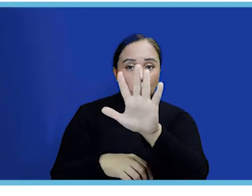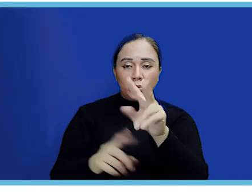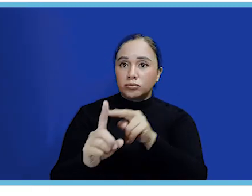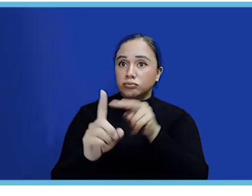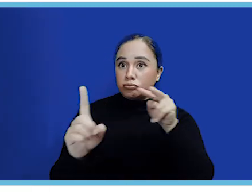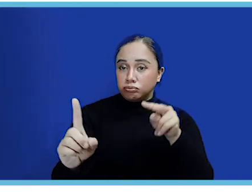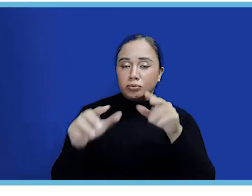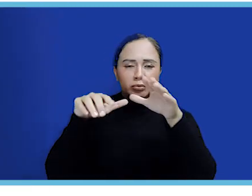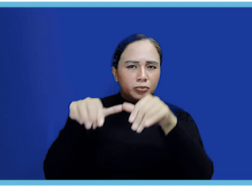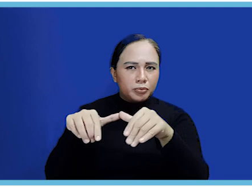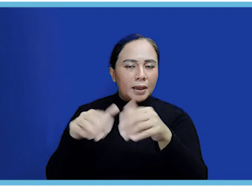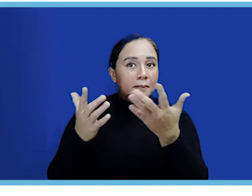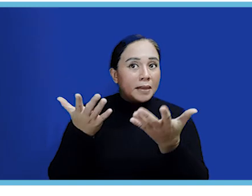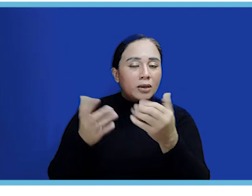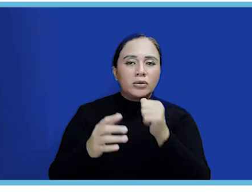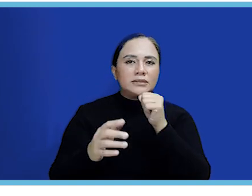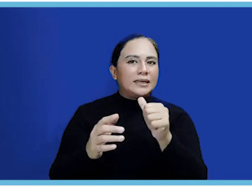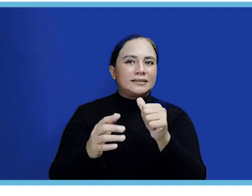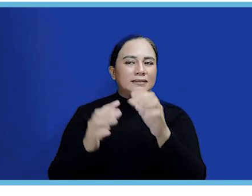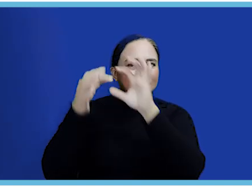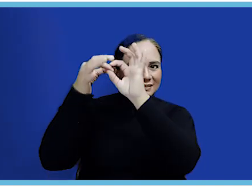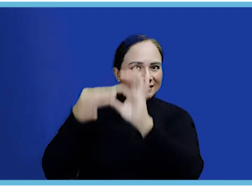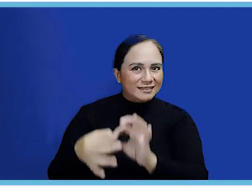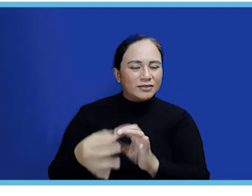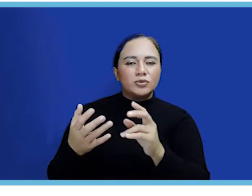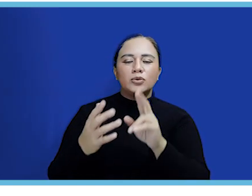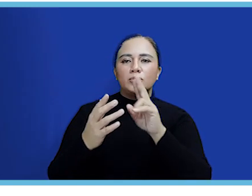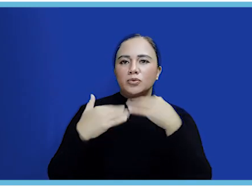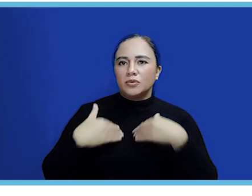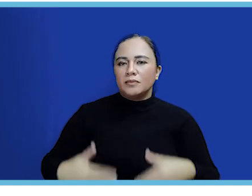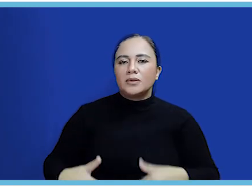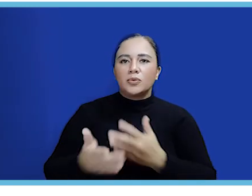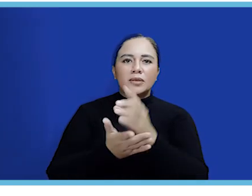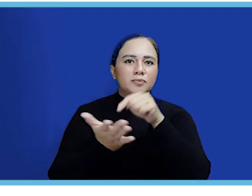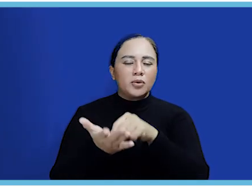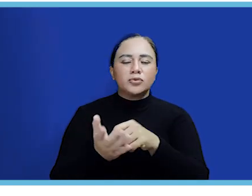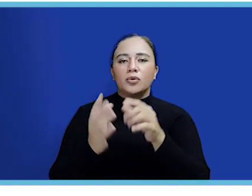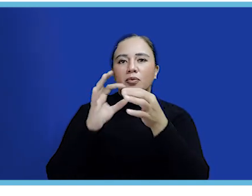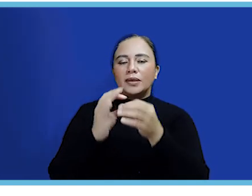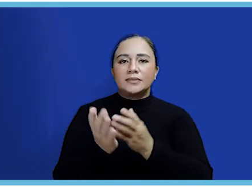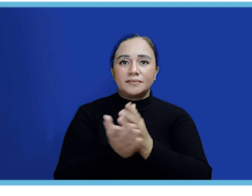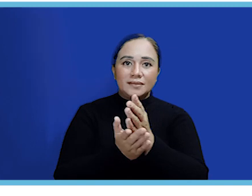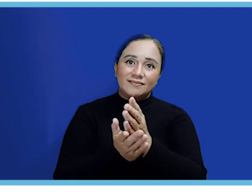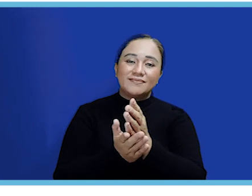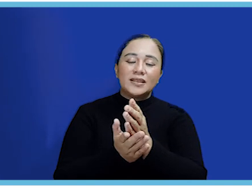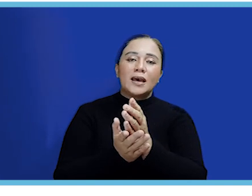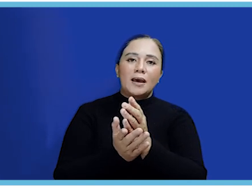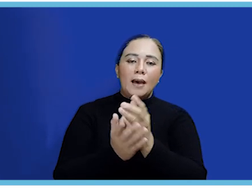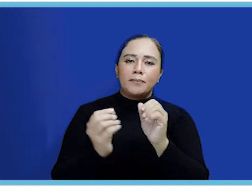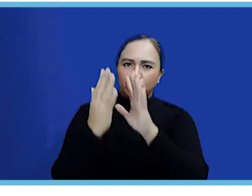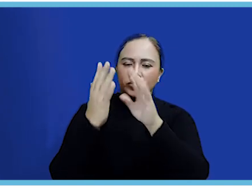Your current view of disability may or may not be aligned to the human rights model or rights-based approach to